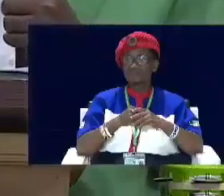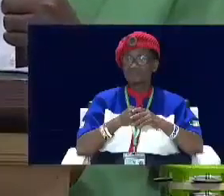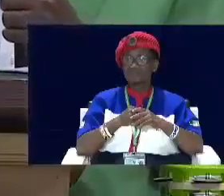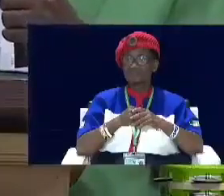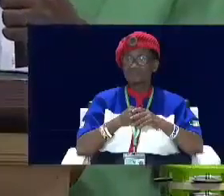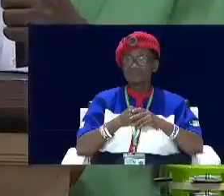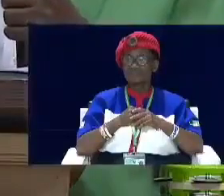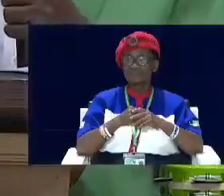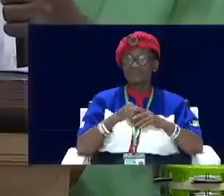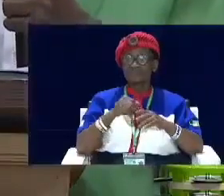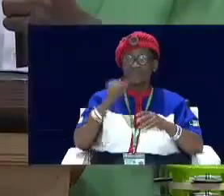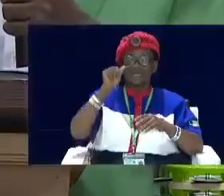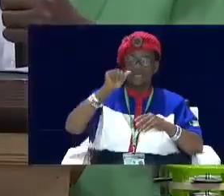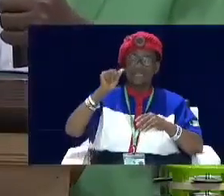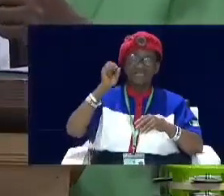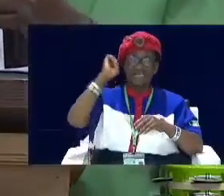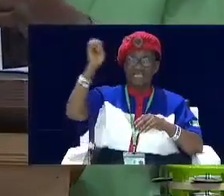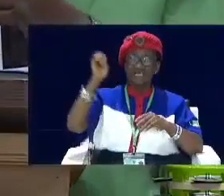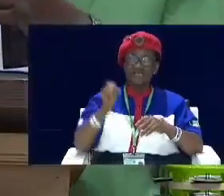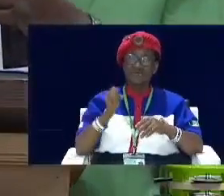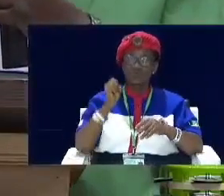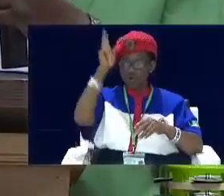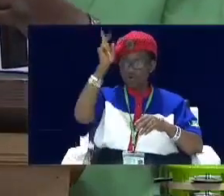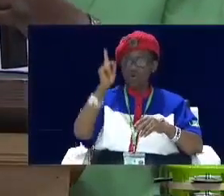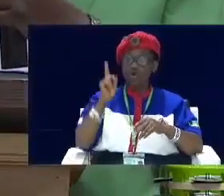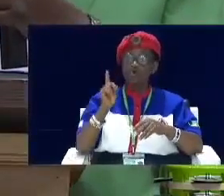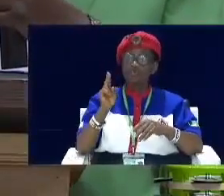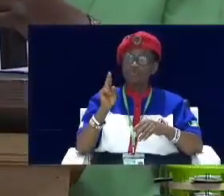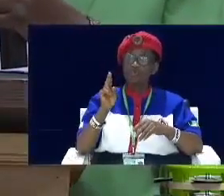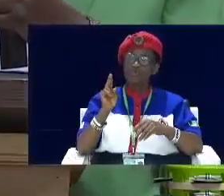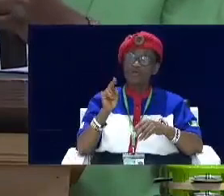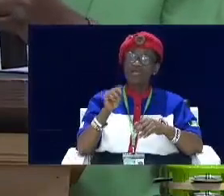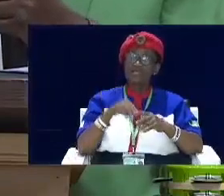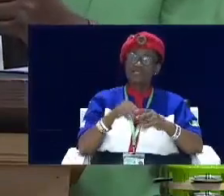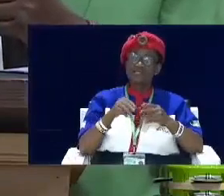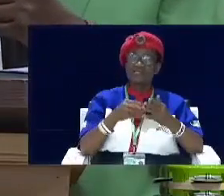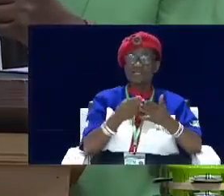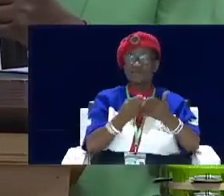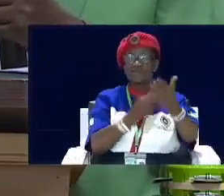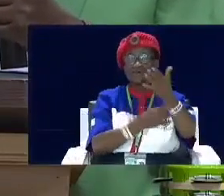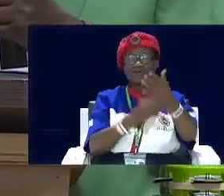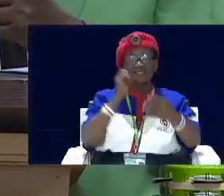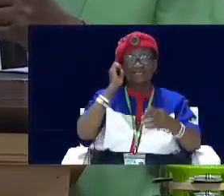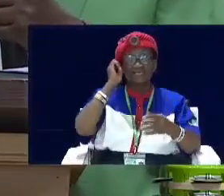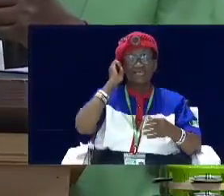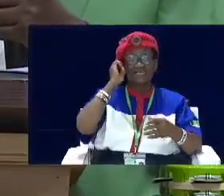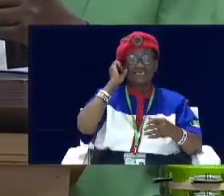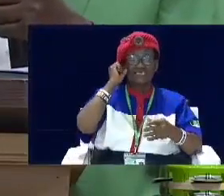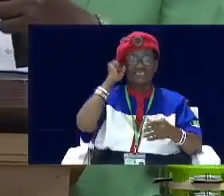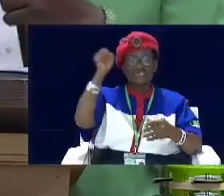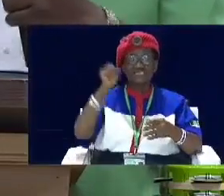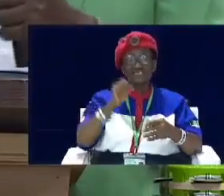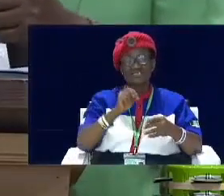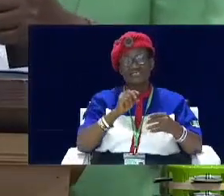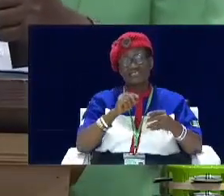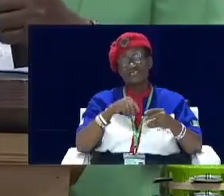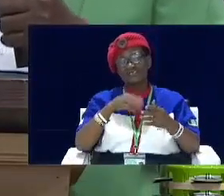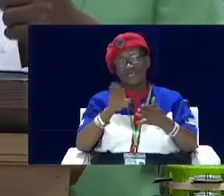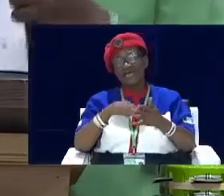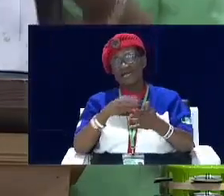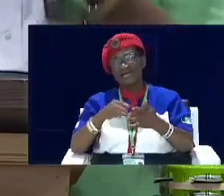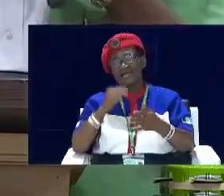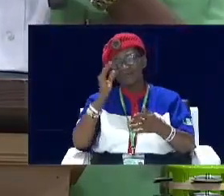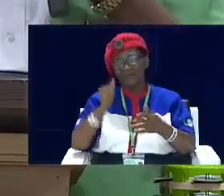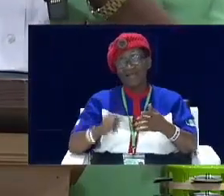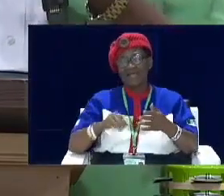He woke up in the morning, a son of the prophet. Aro ojo yen gege bi omo woli loji. By night he